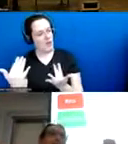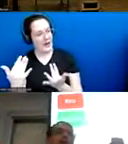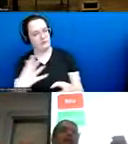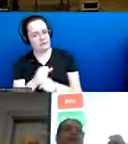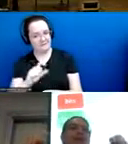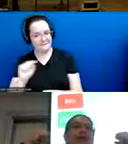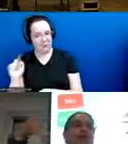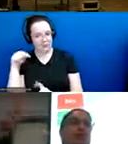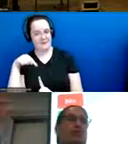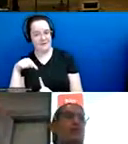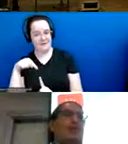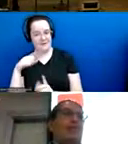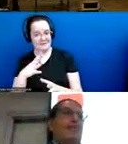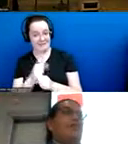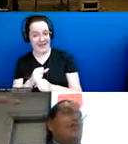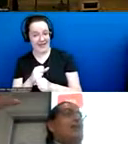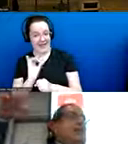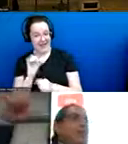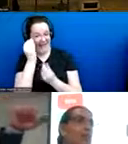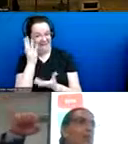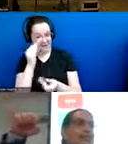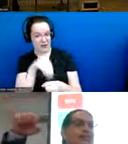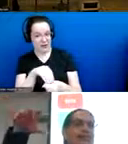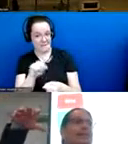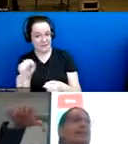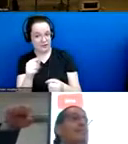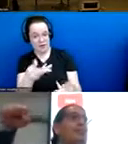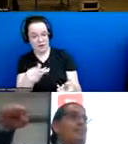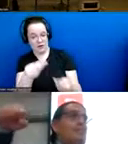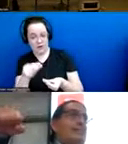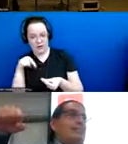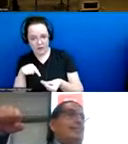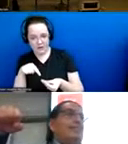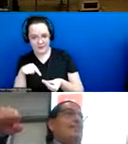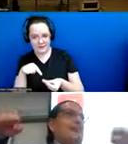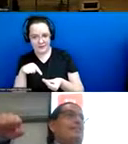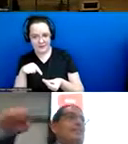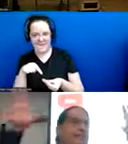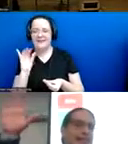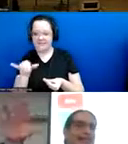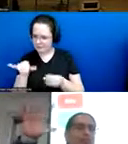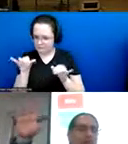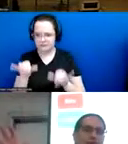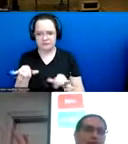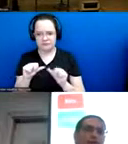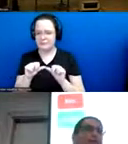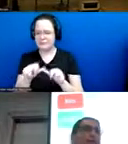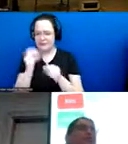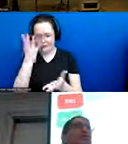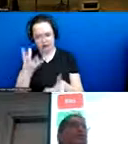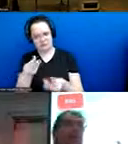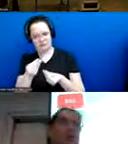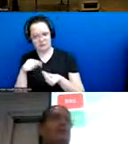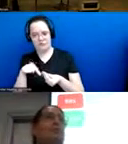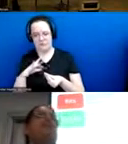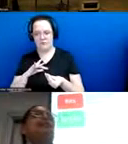exchange the information that those photons are carrying in a way that then it can remain static, right? And then this is where beautiful concepts such